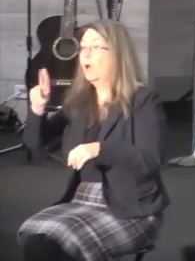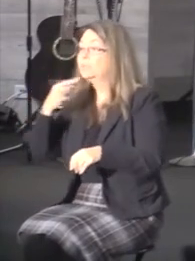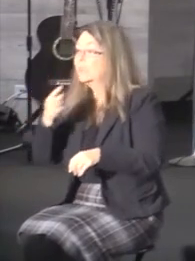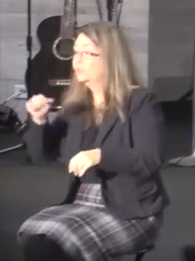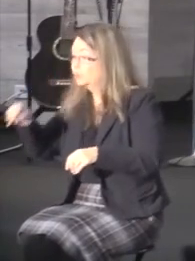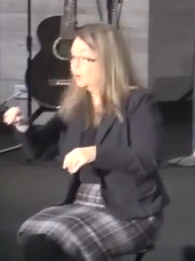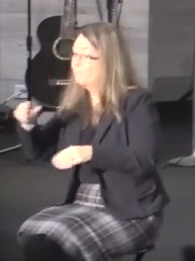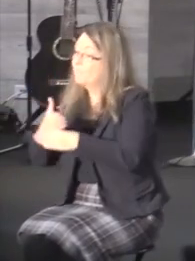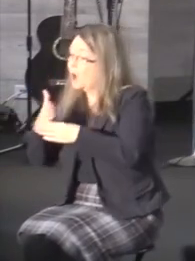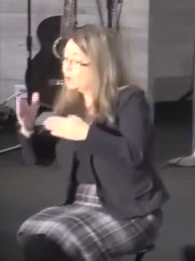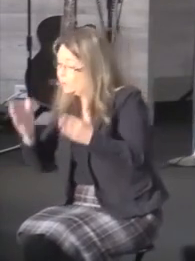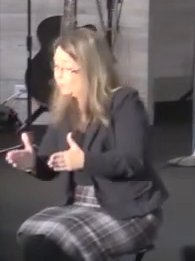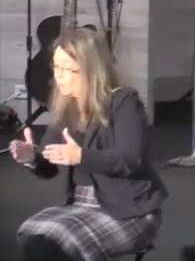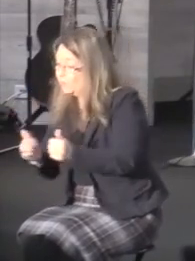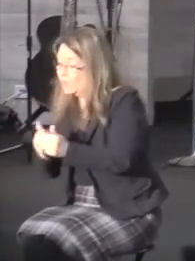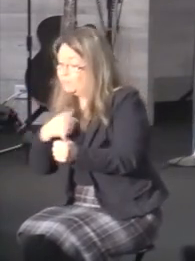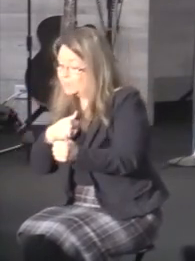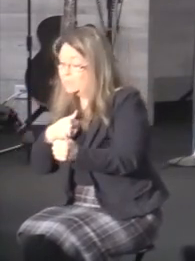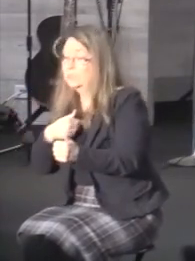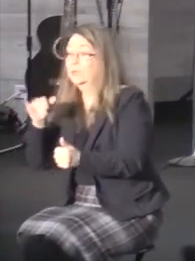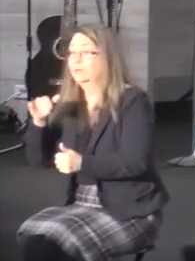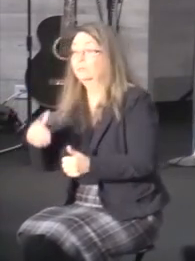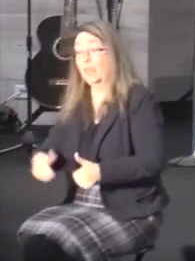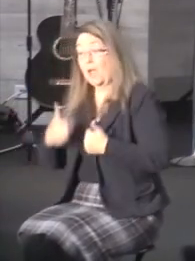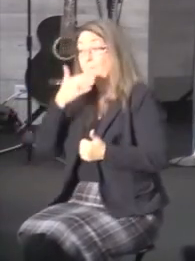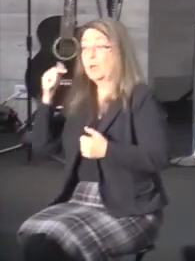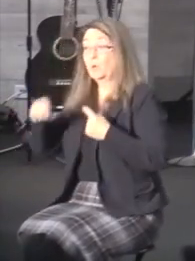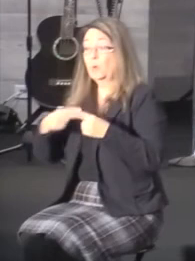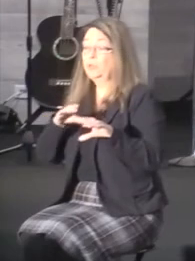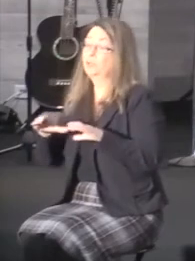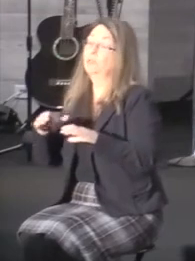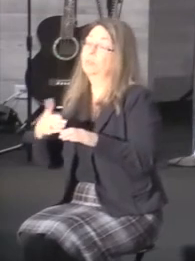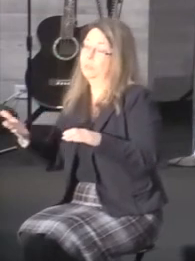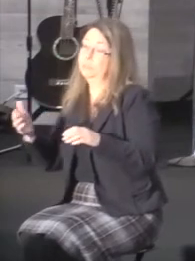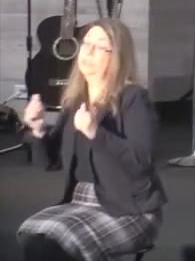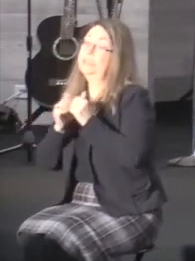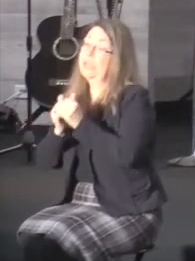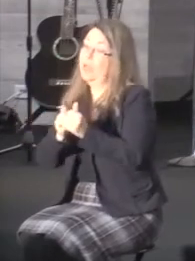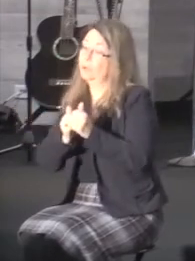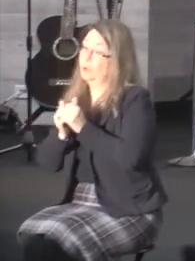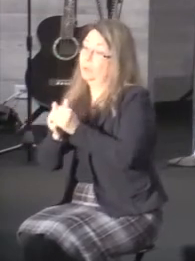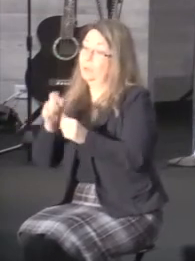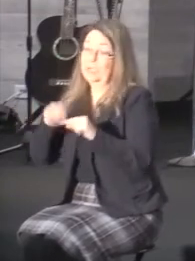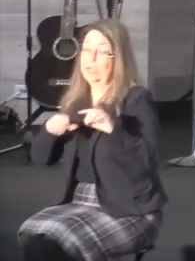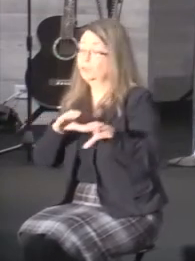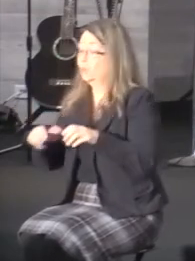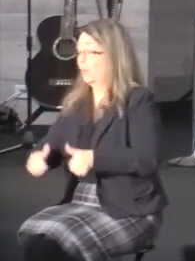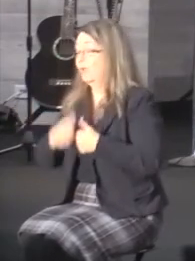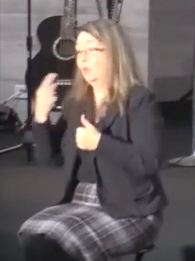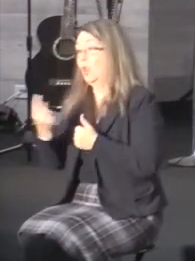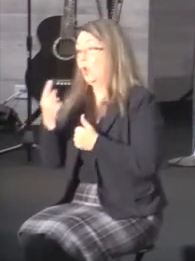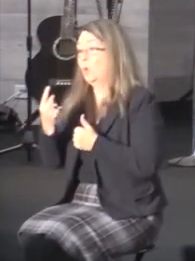We're in this thing together. And let me tell you something, guys. Life is better when we do things together. We can't do life alone. You can't